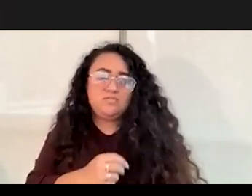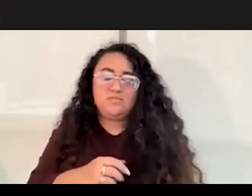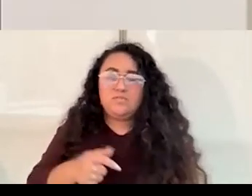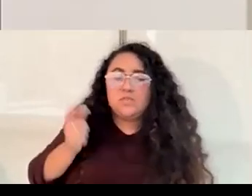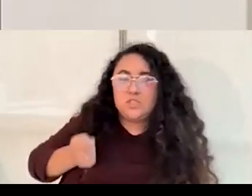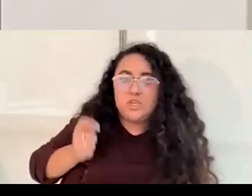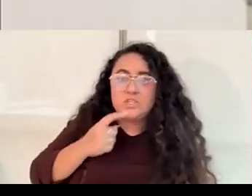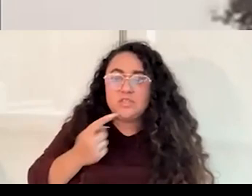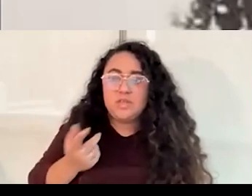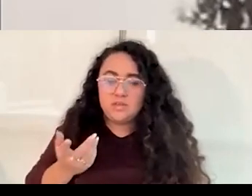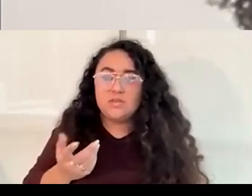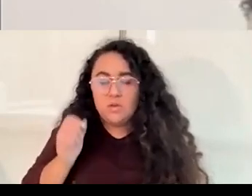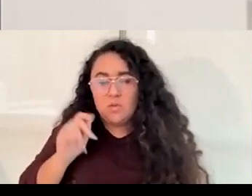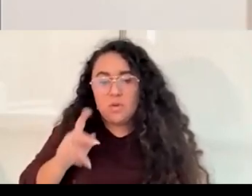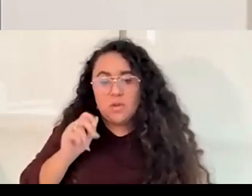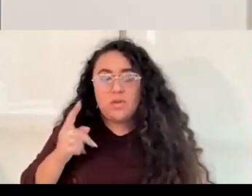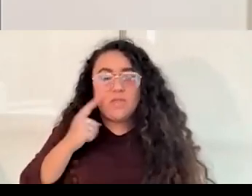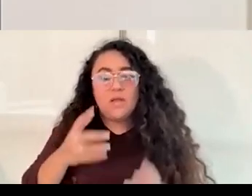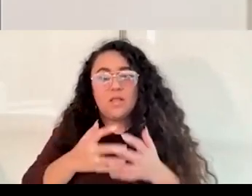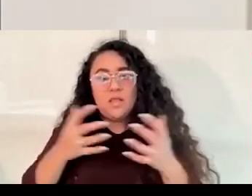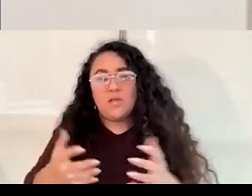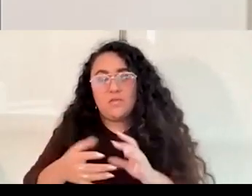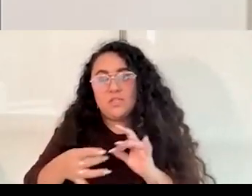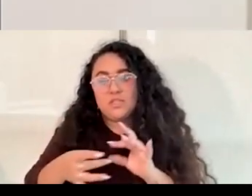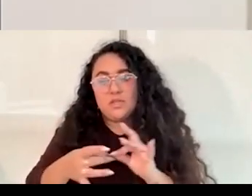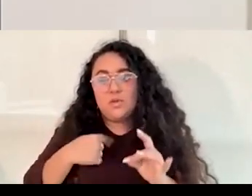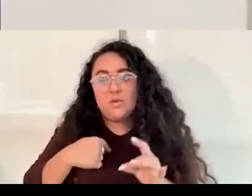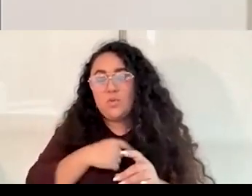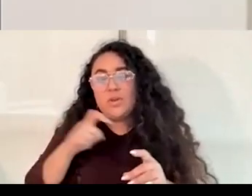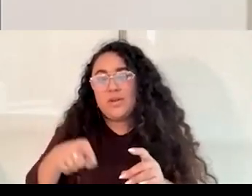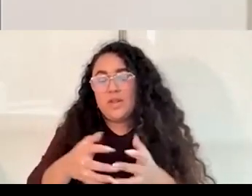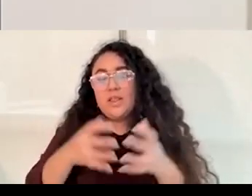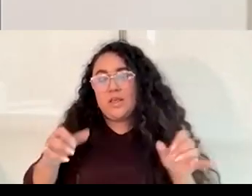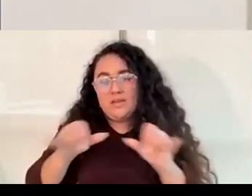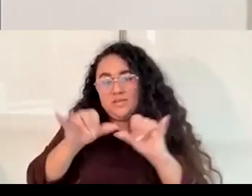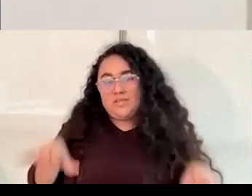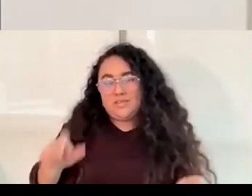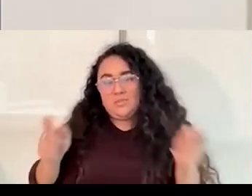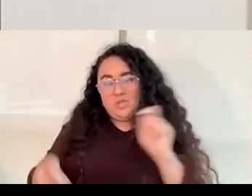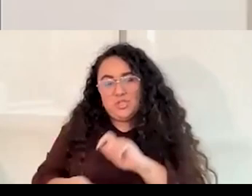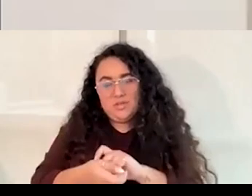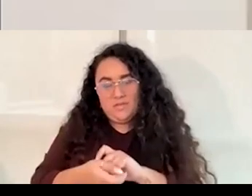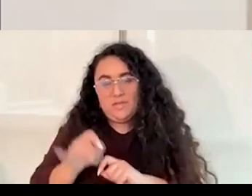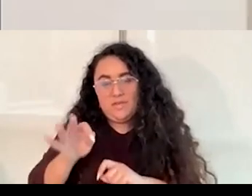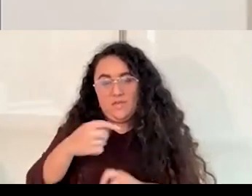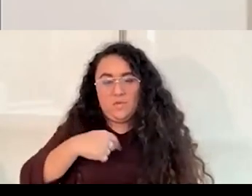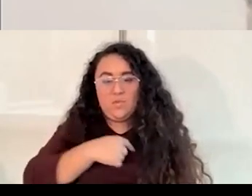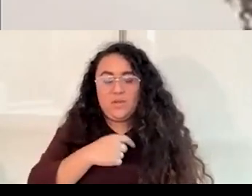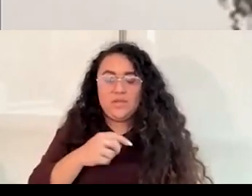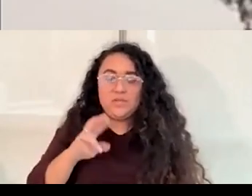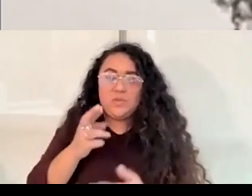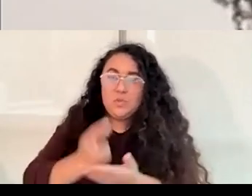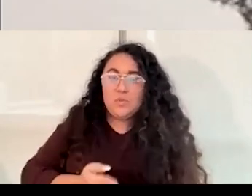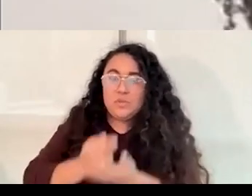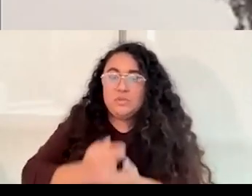So I think a lot of what you're saying goes, we need significant system shifts if we're going to be rehabilitative